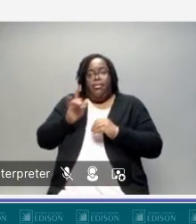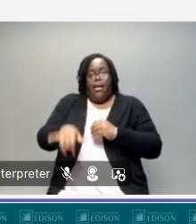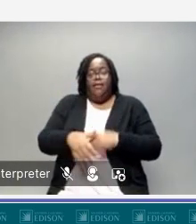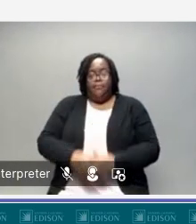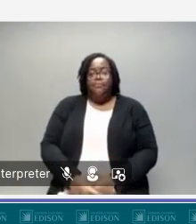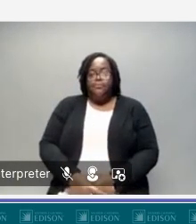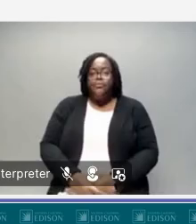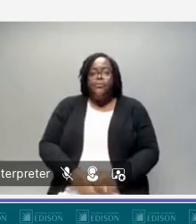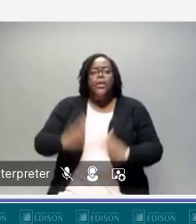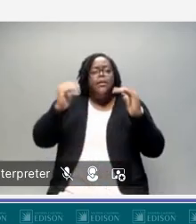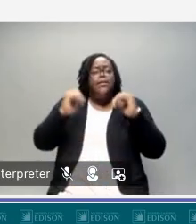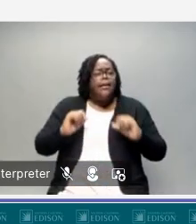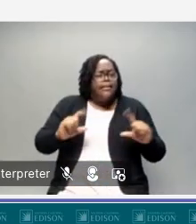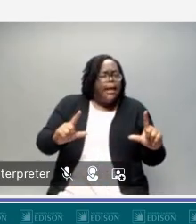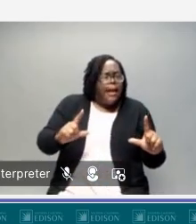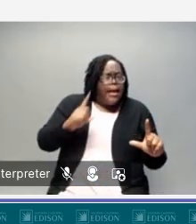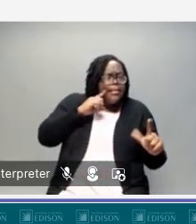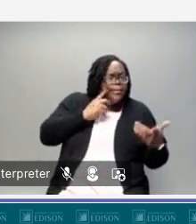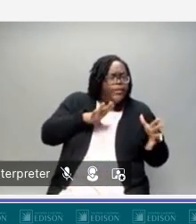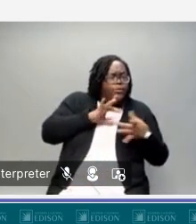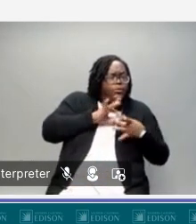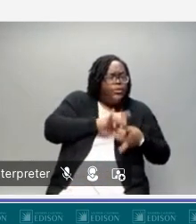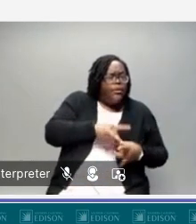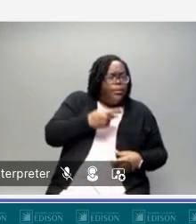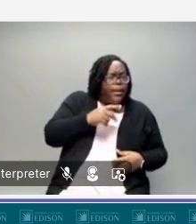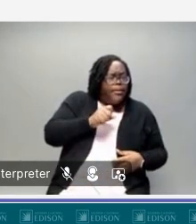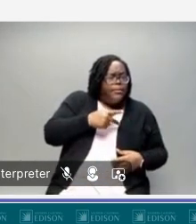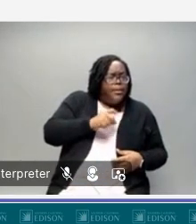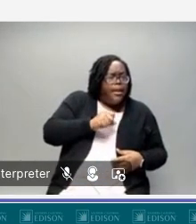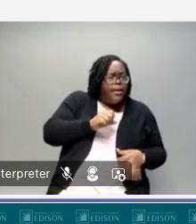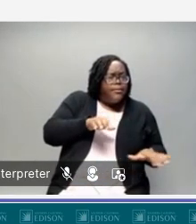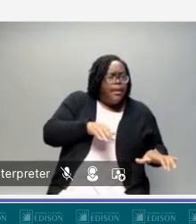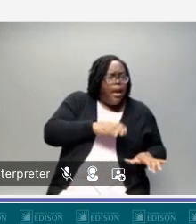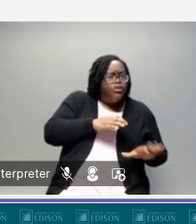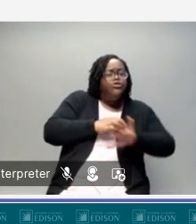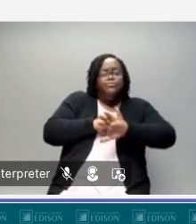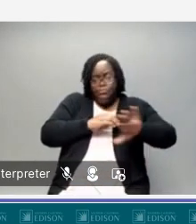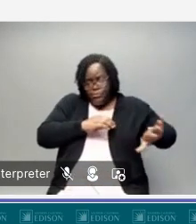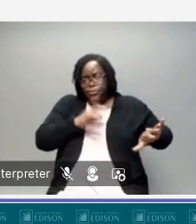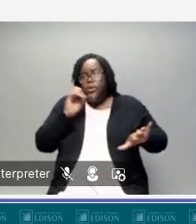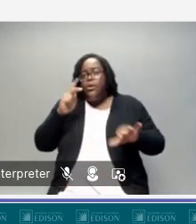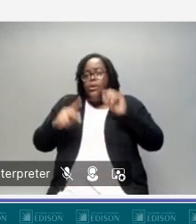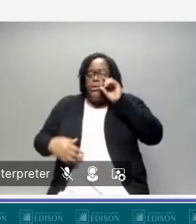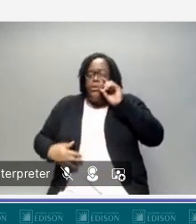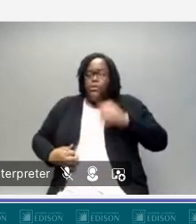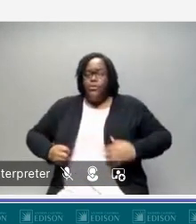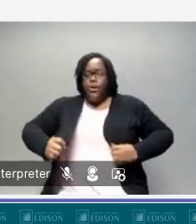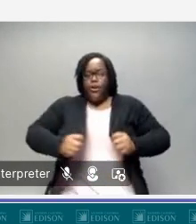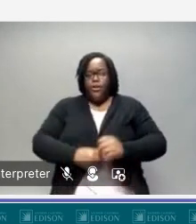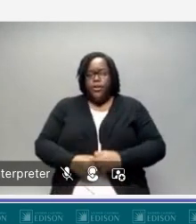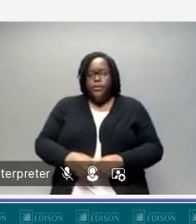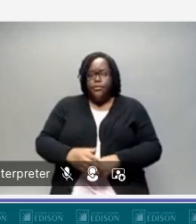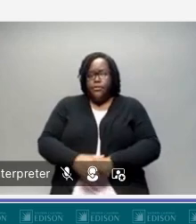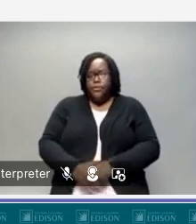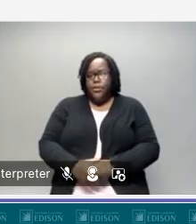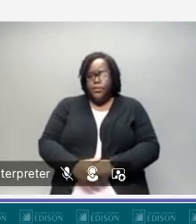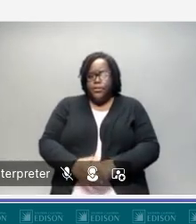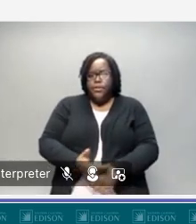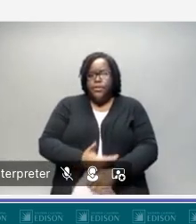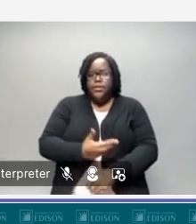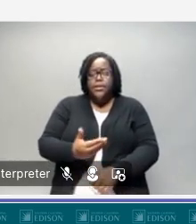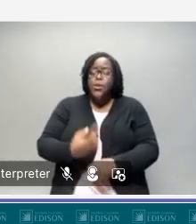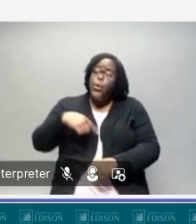me move to the next slide. That's sort of it on PSPS actions. I want to tell you, though, that we're doing